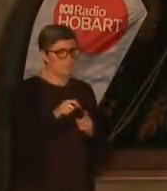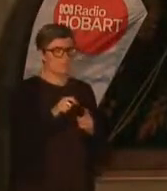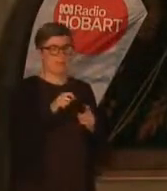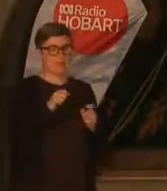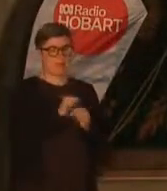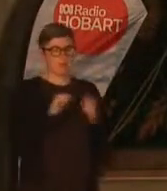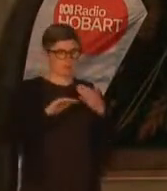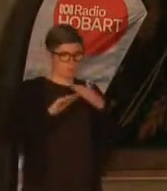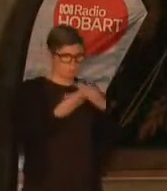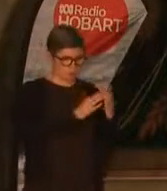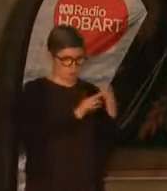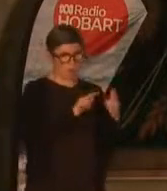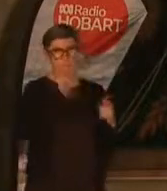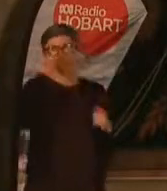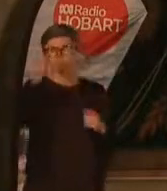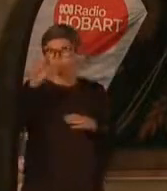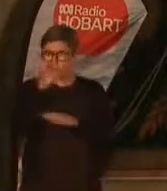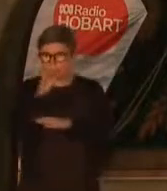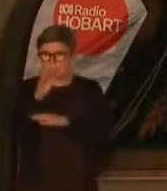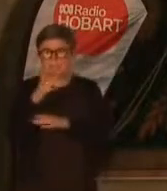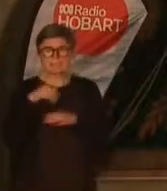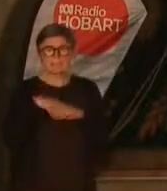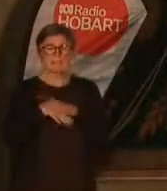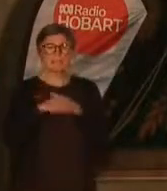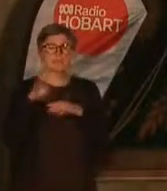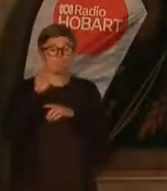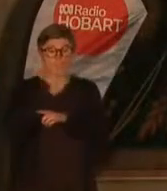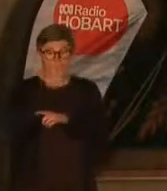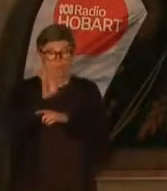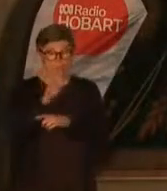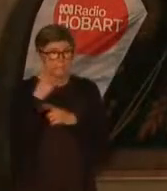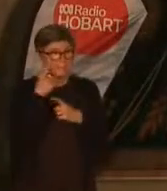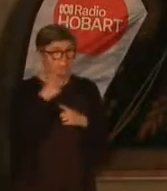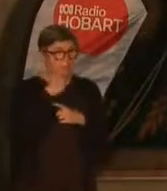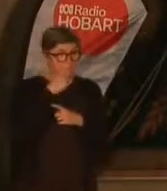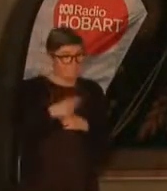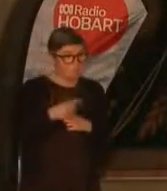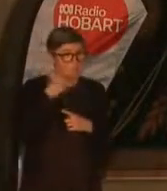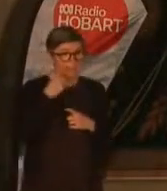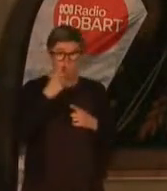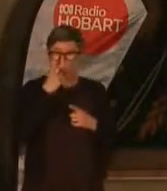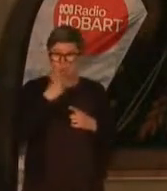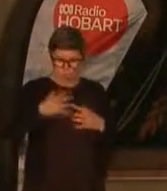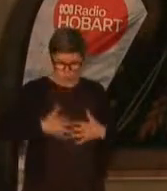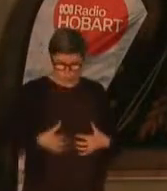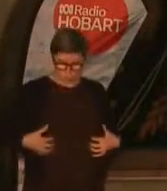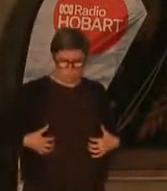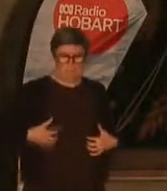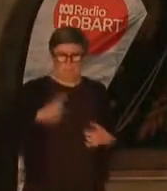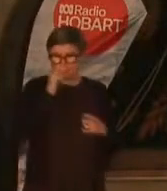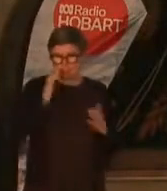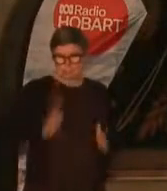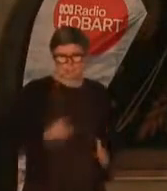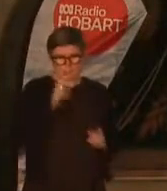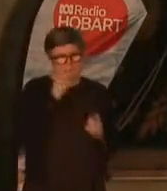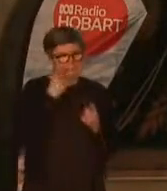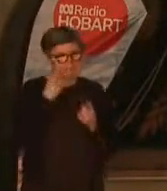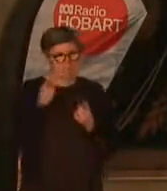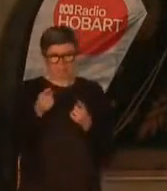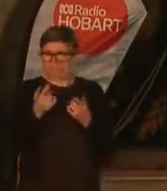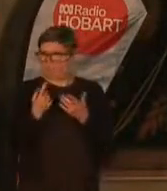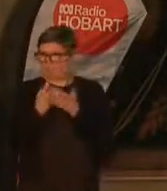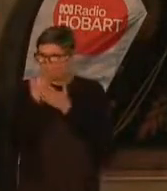and seen our old people's remains, you know, kept in these collections, I can attest to the way that in these contexts